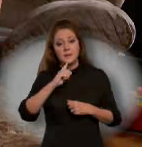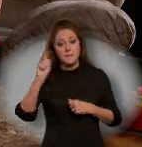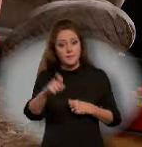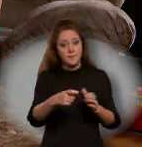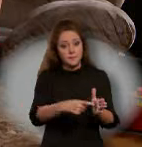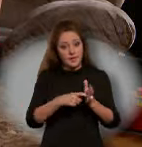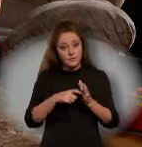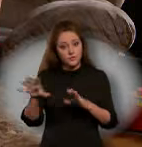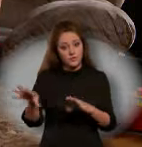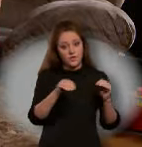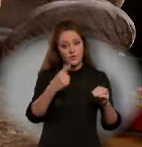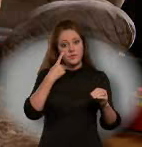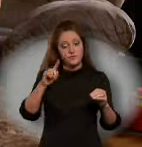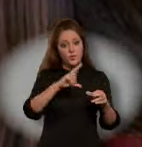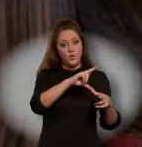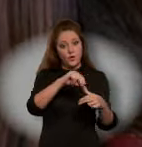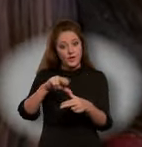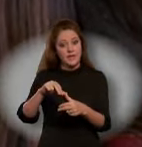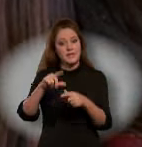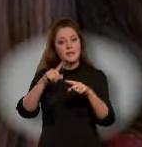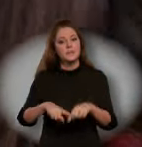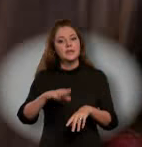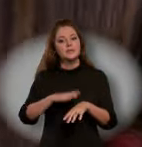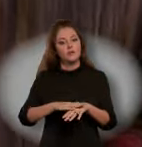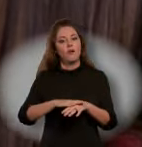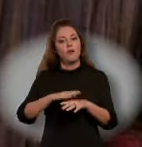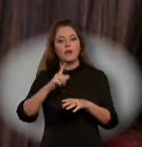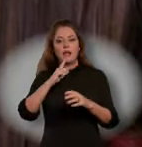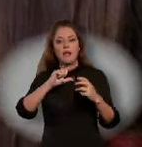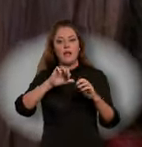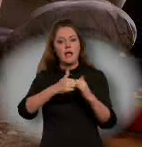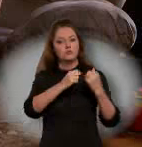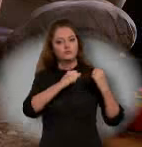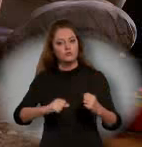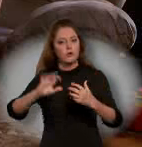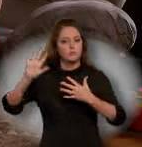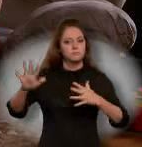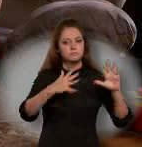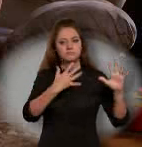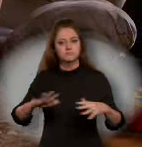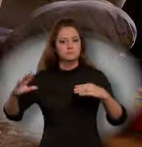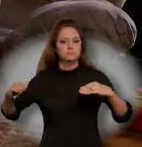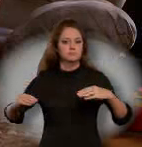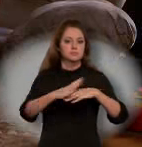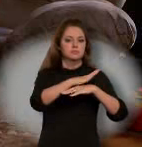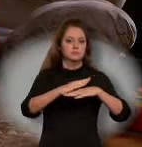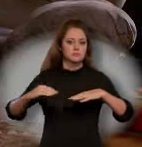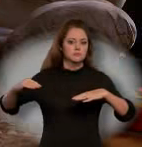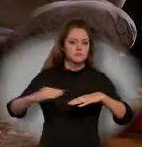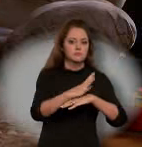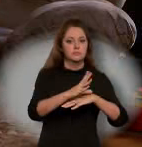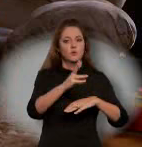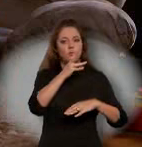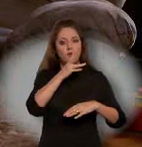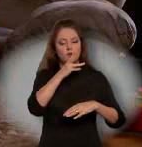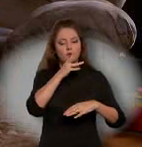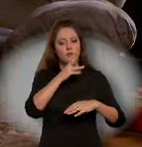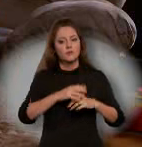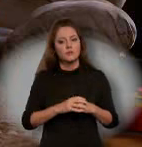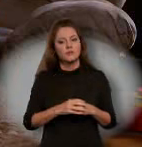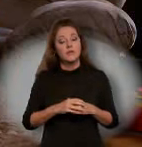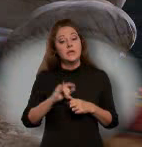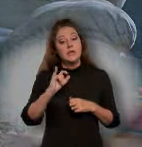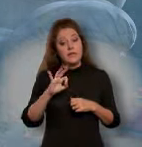Mandatory evacuations for a hurricane are based on the risk of storm surge, severe flooding caused by water pushed on shore by heavy